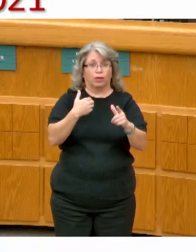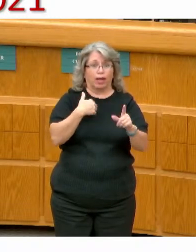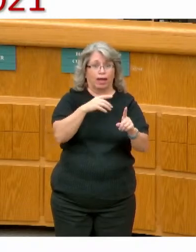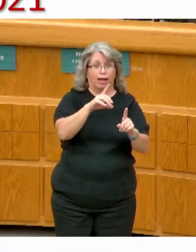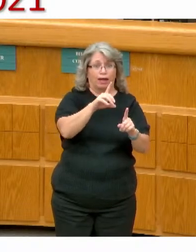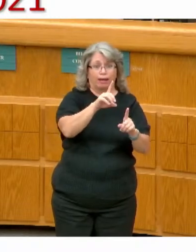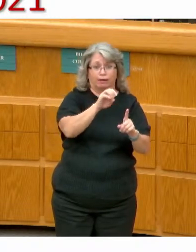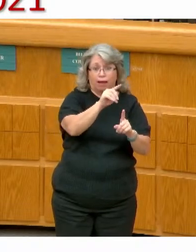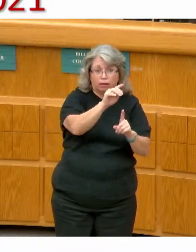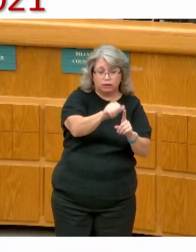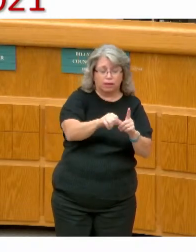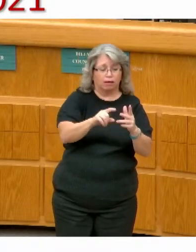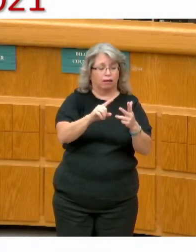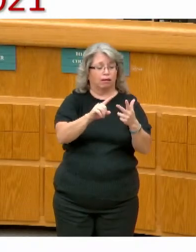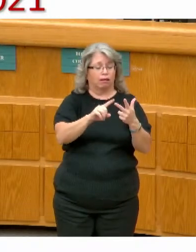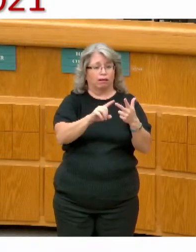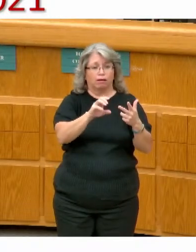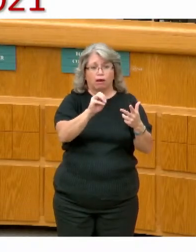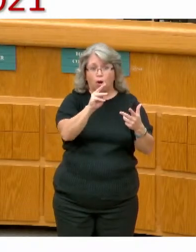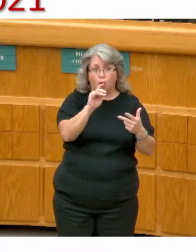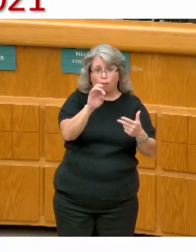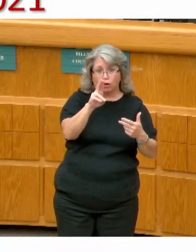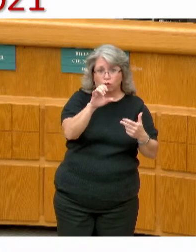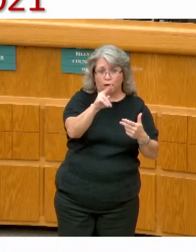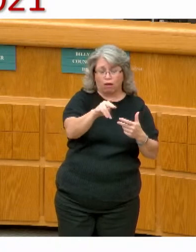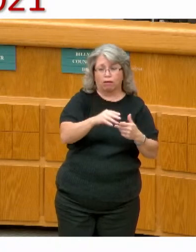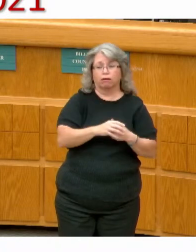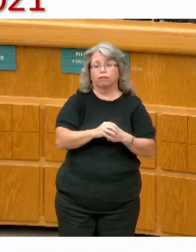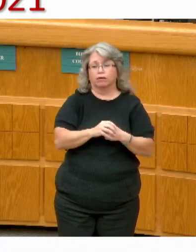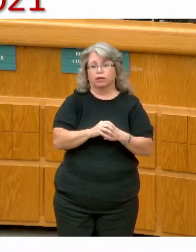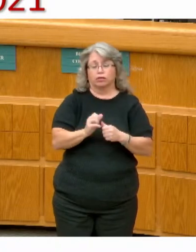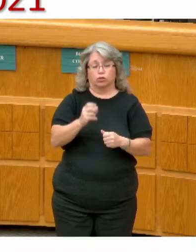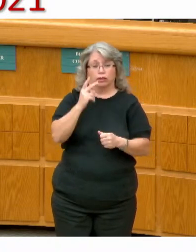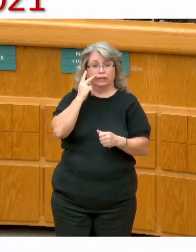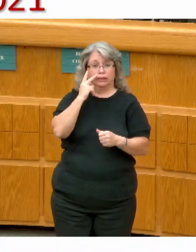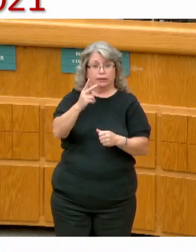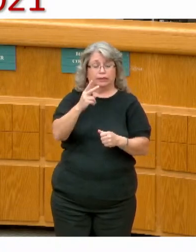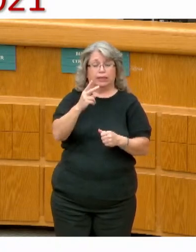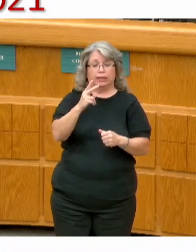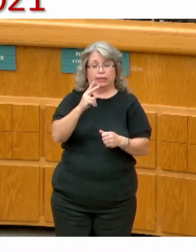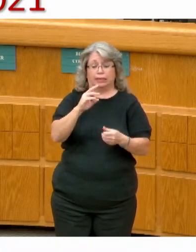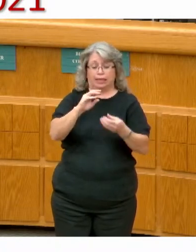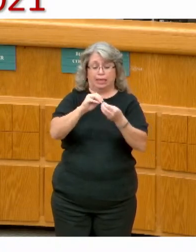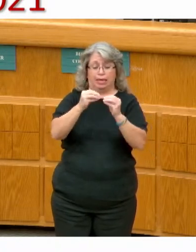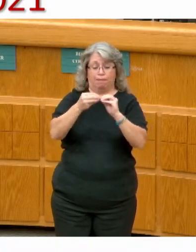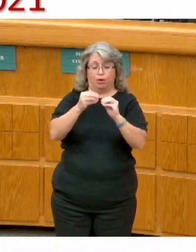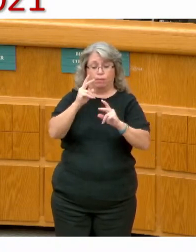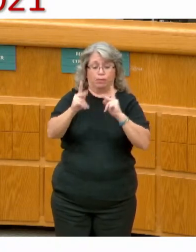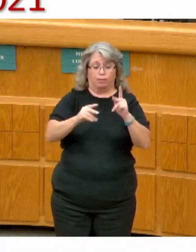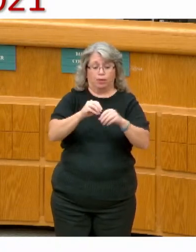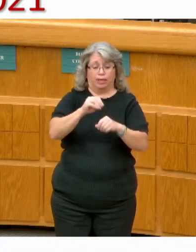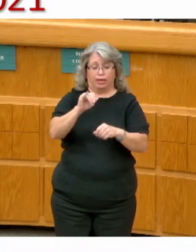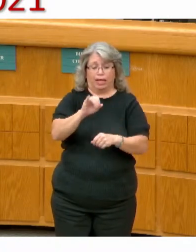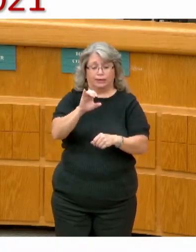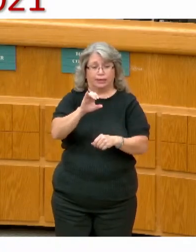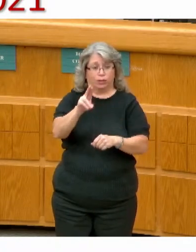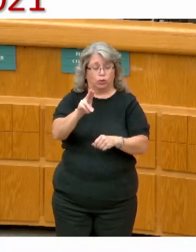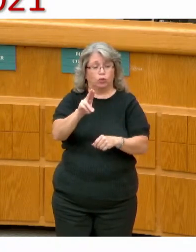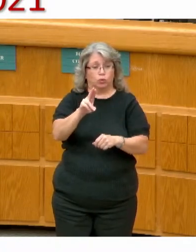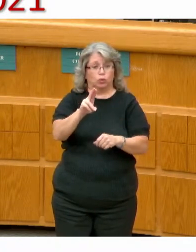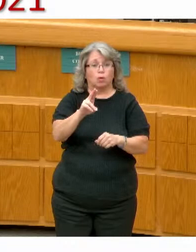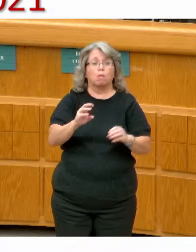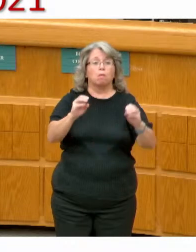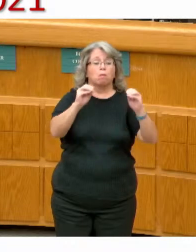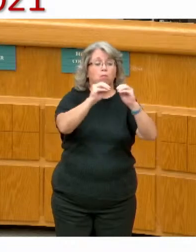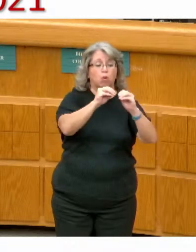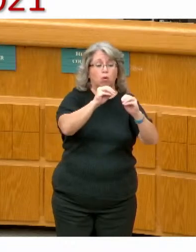on the Omicron variant. You can see that we peaked out with the number of people in the ICU a little bit higher in this past Omicron curve